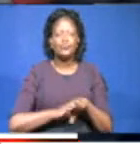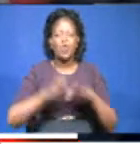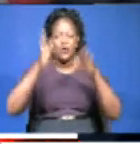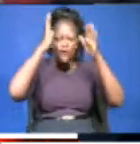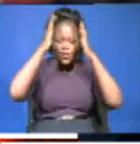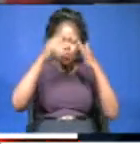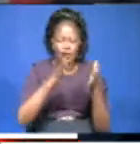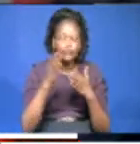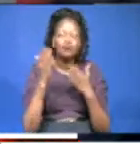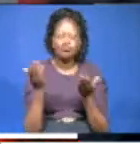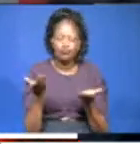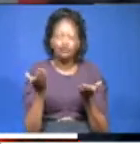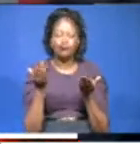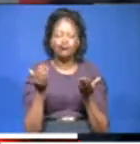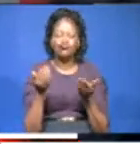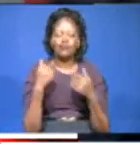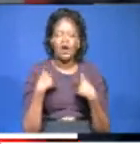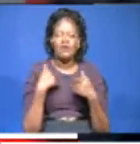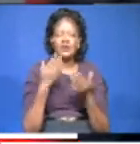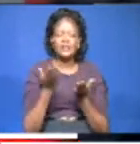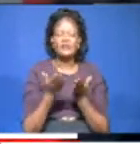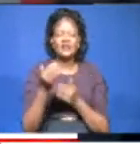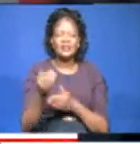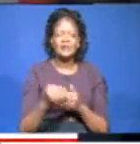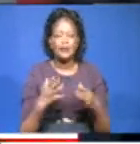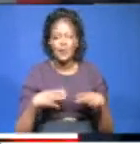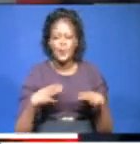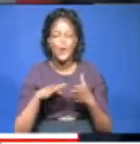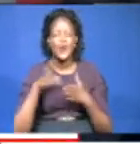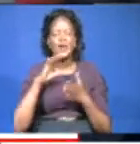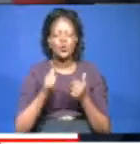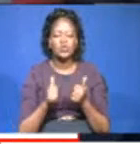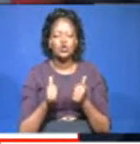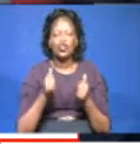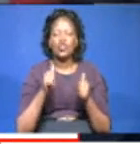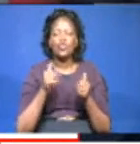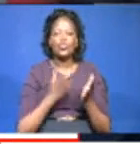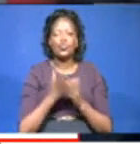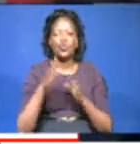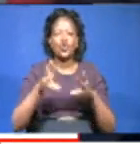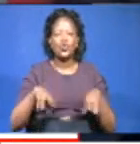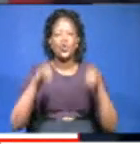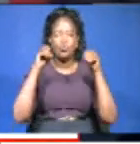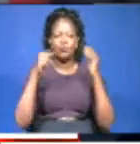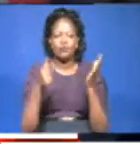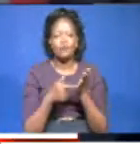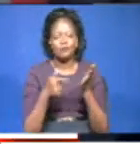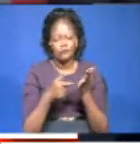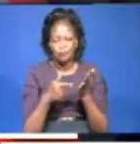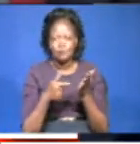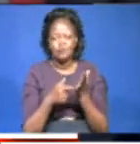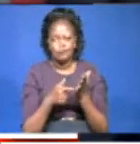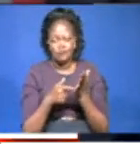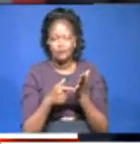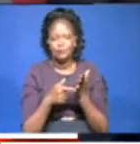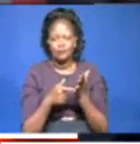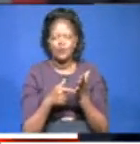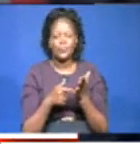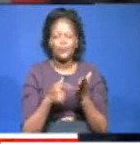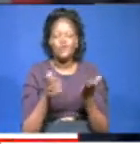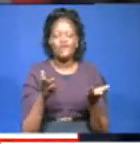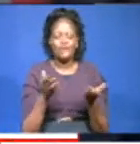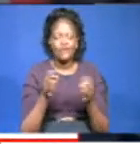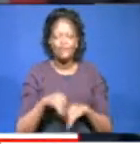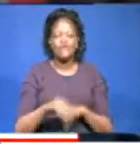bring services closer to the people, especially through adoption of technology in conformity to Kenya